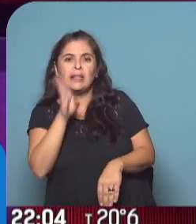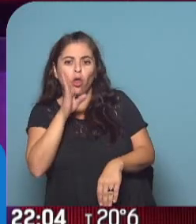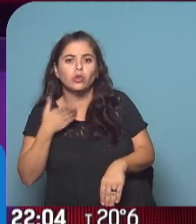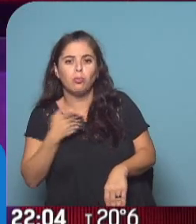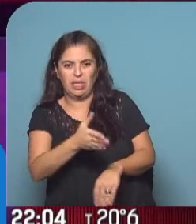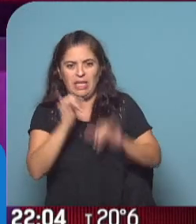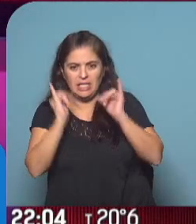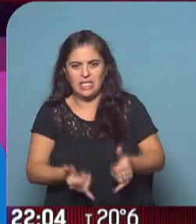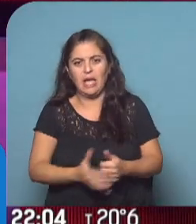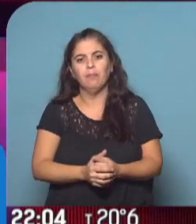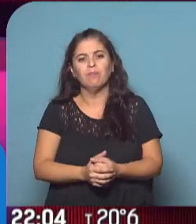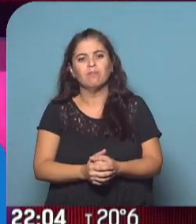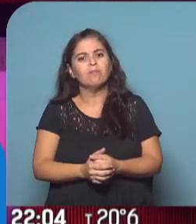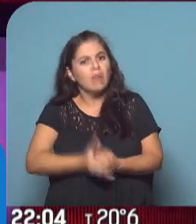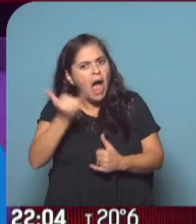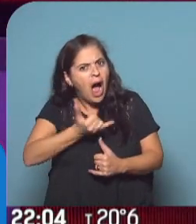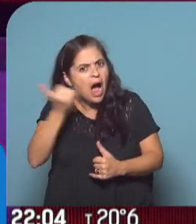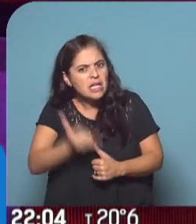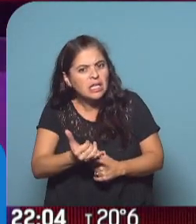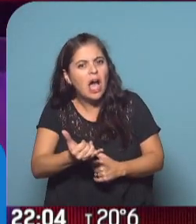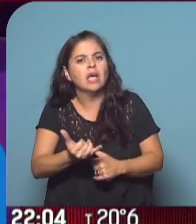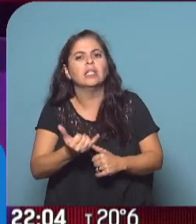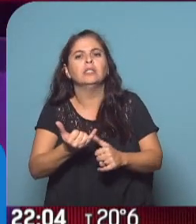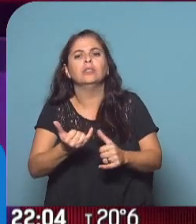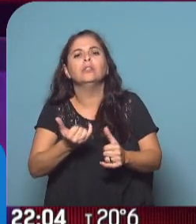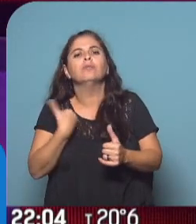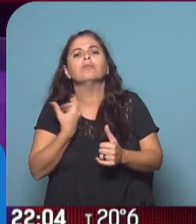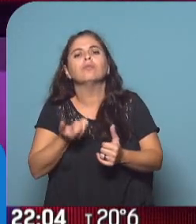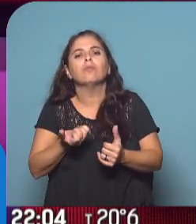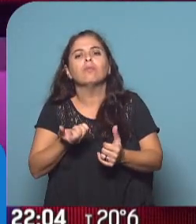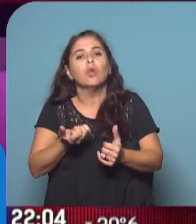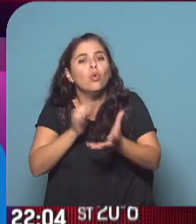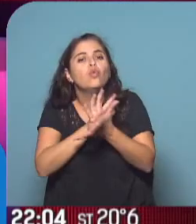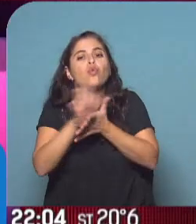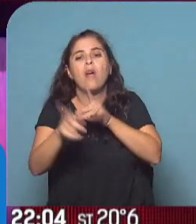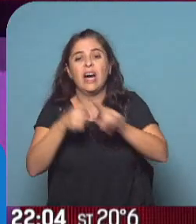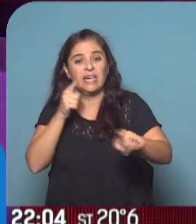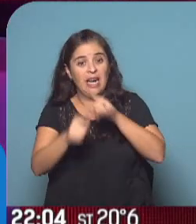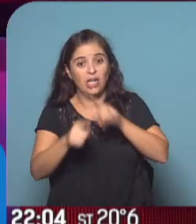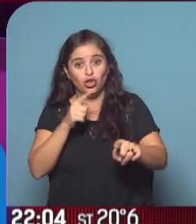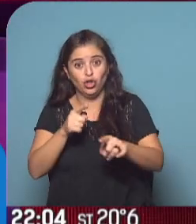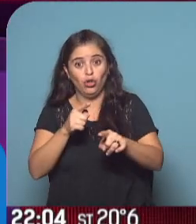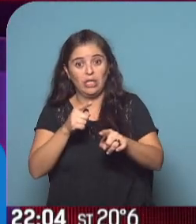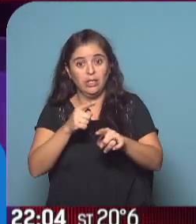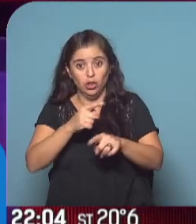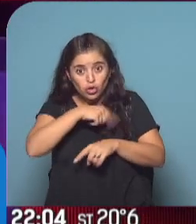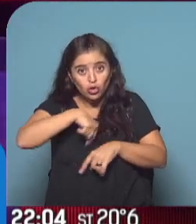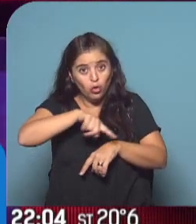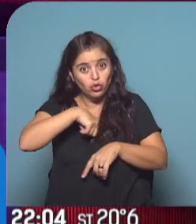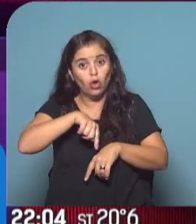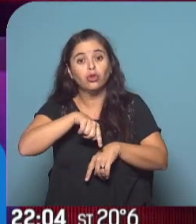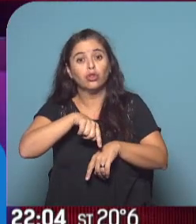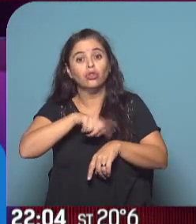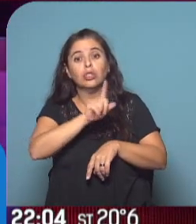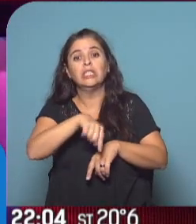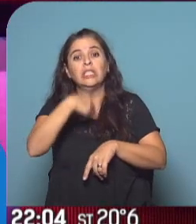new renaissance of relations between us and many of our Arab neighbors and many